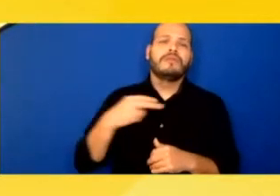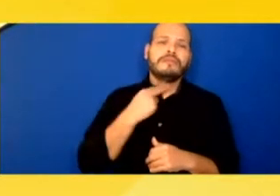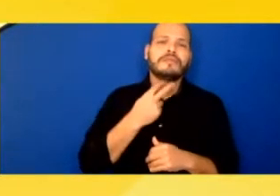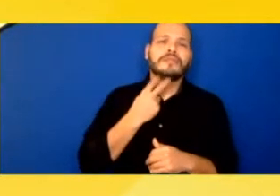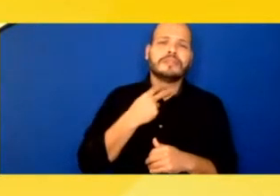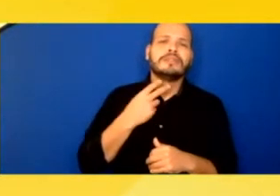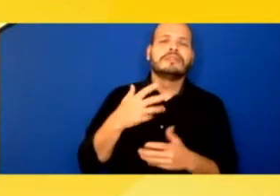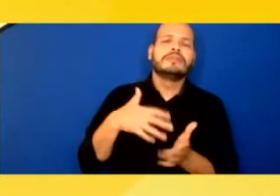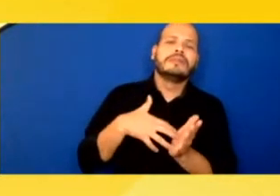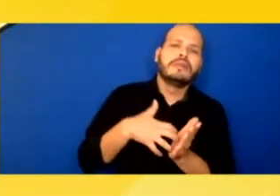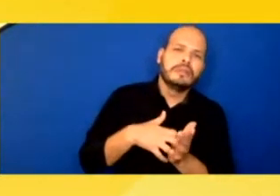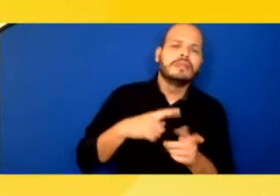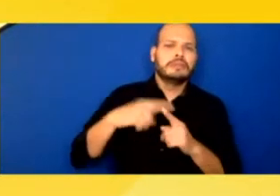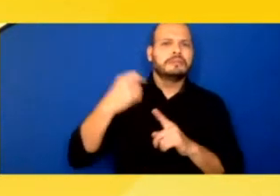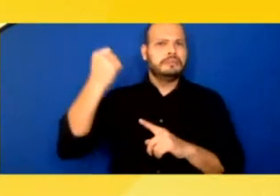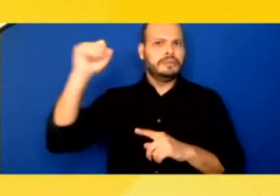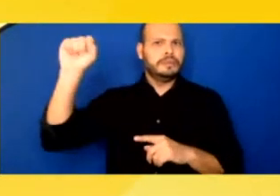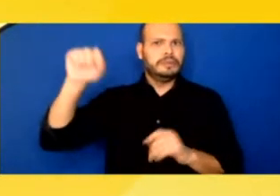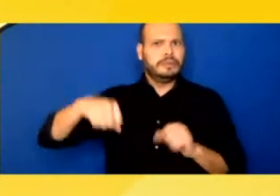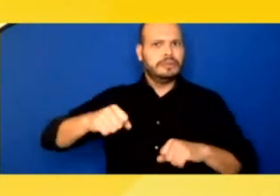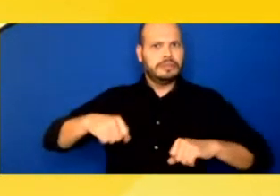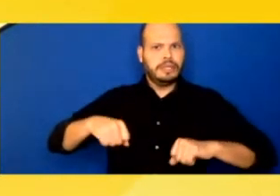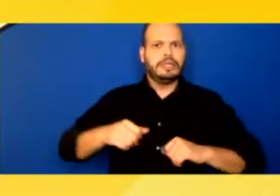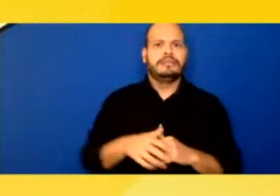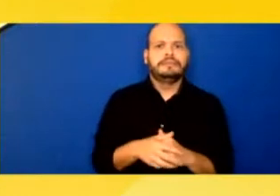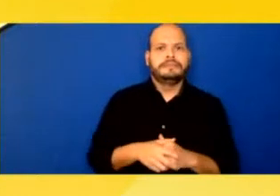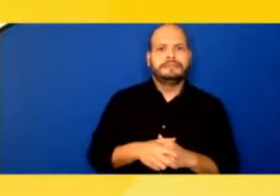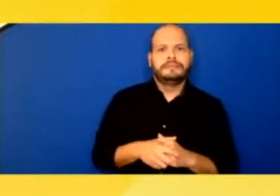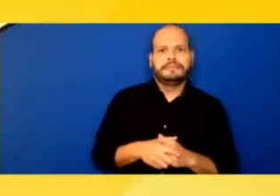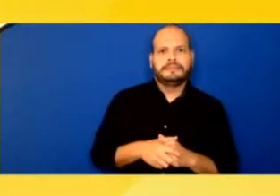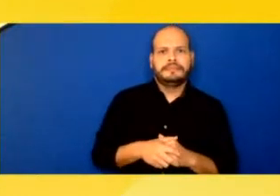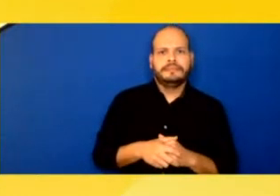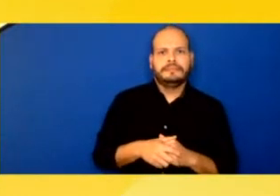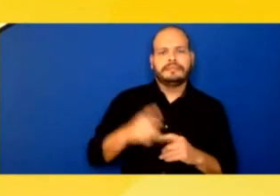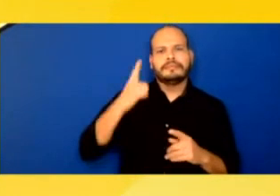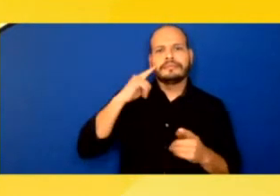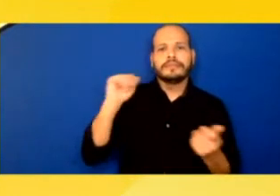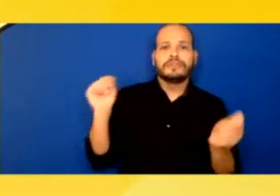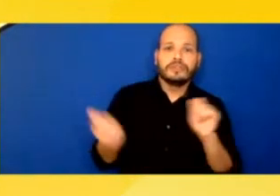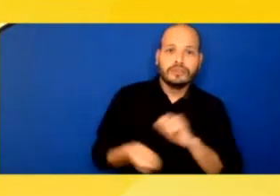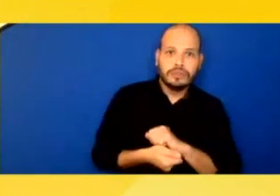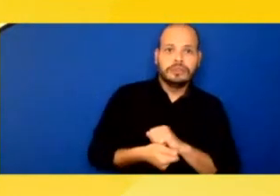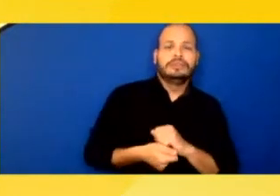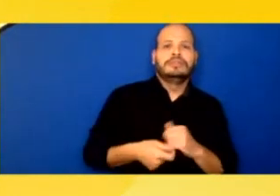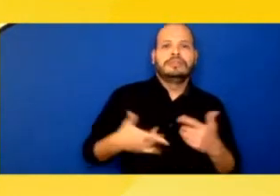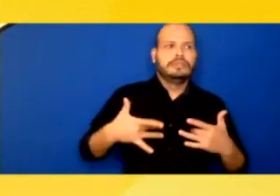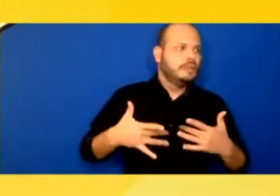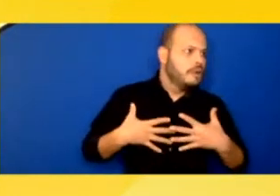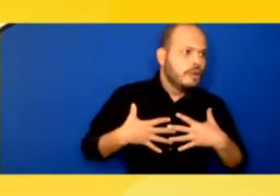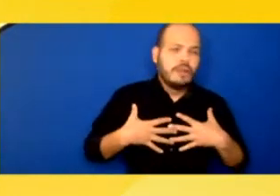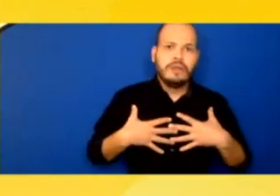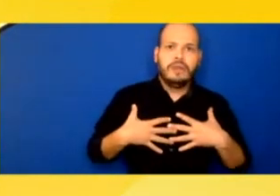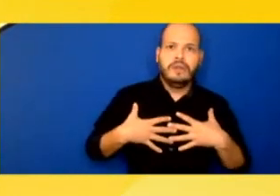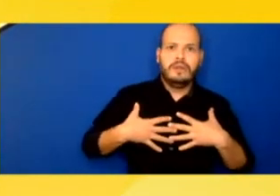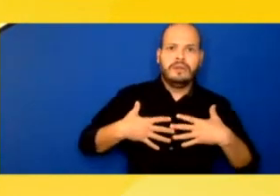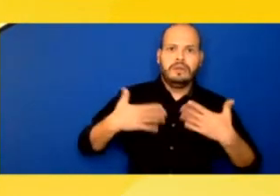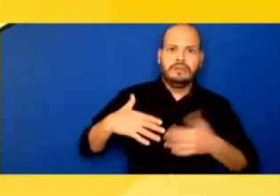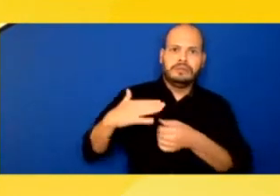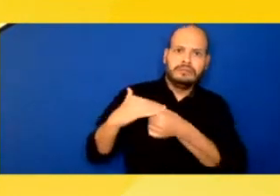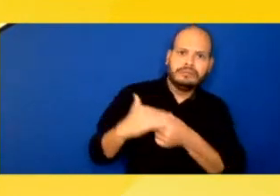you're putting a lot on us. Yes, yes, because we are not of those who can shrink back unto